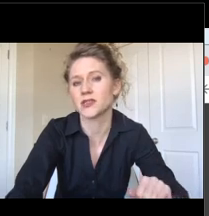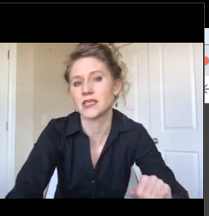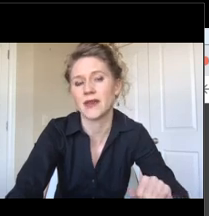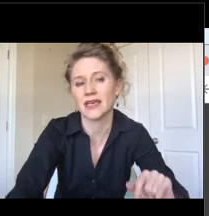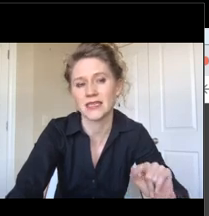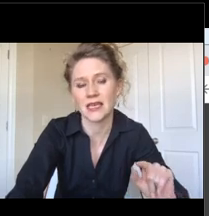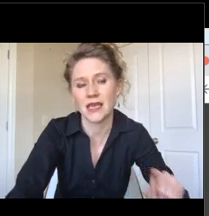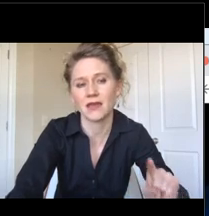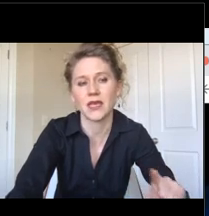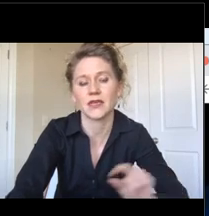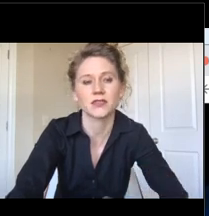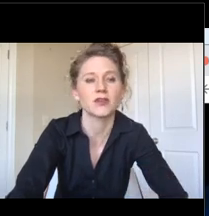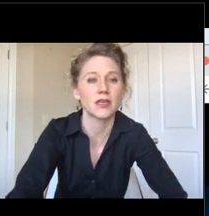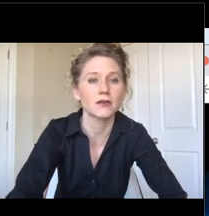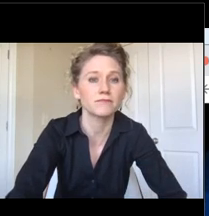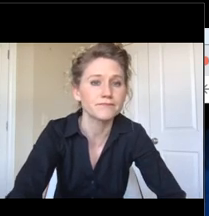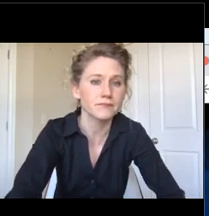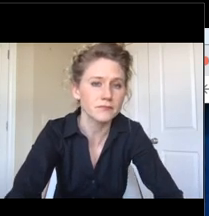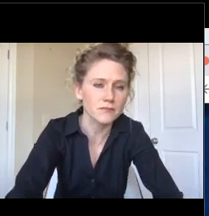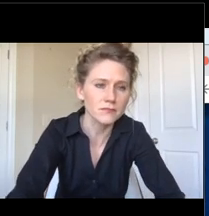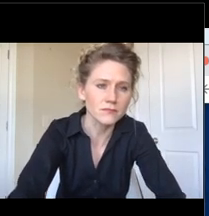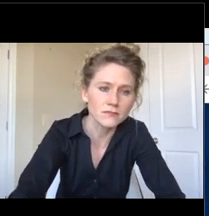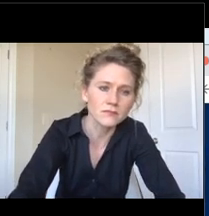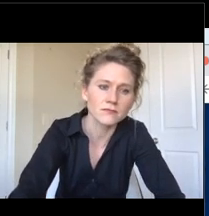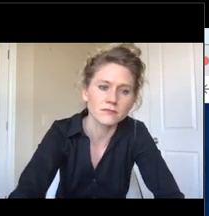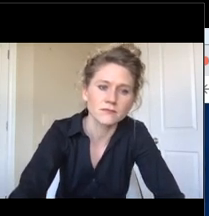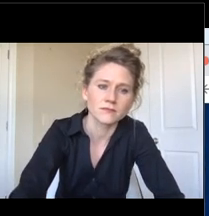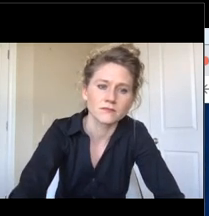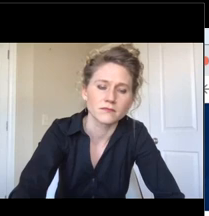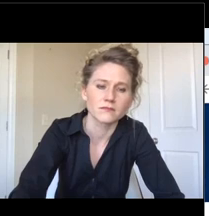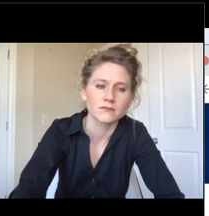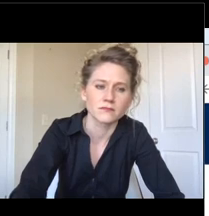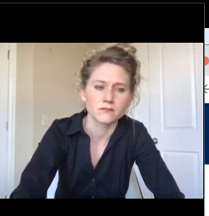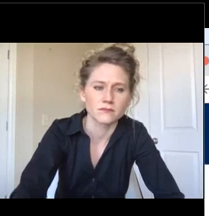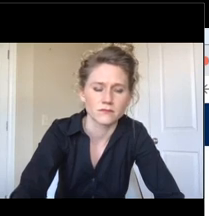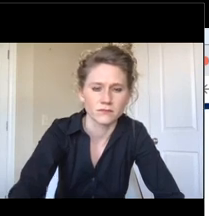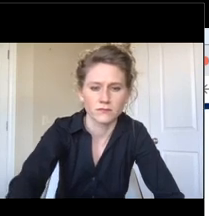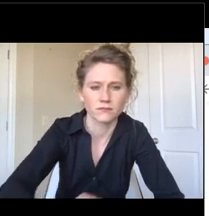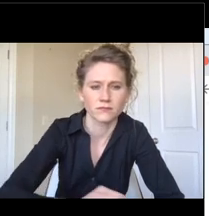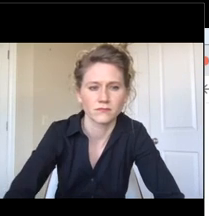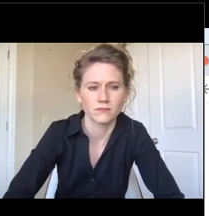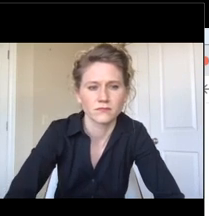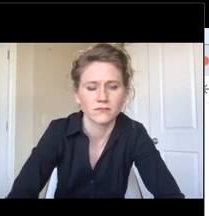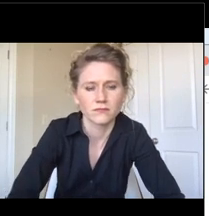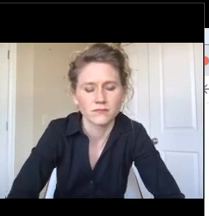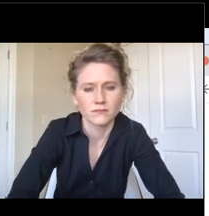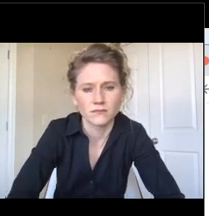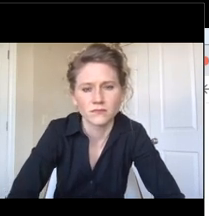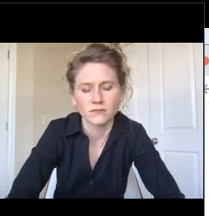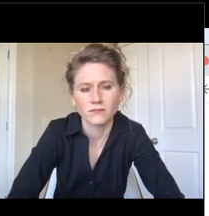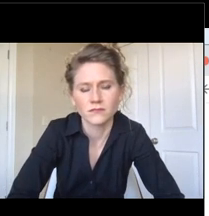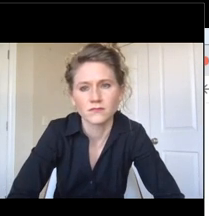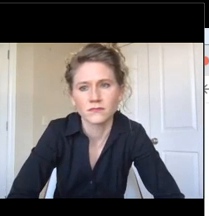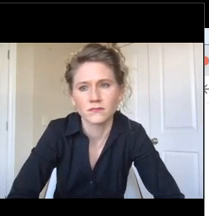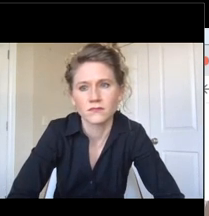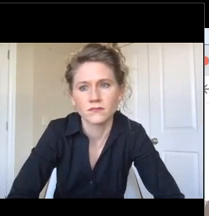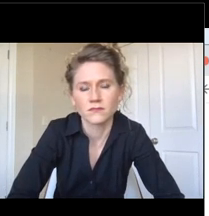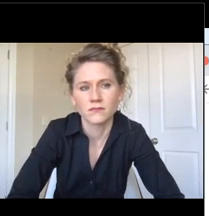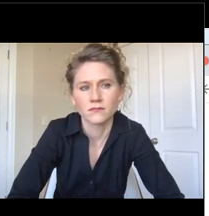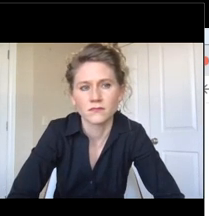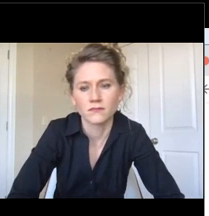every question that has been asked can be answered here. And I'll just take you through cape seal. Here's an example of the information that you